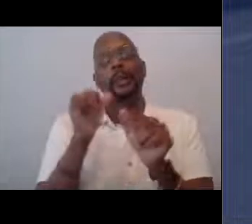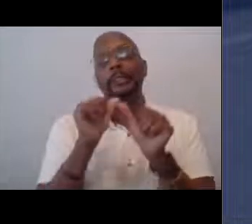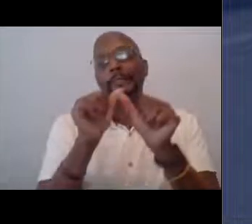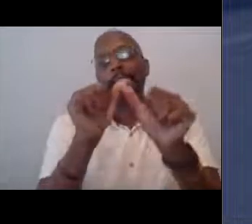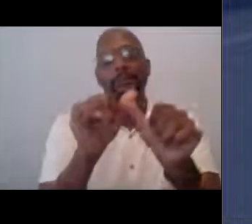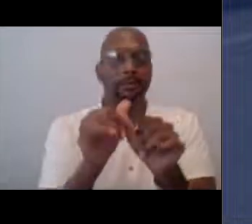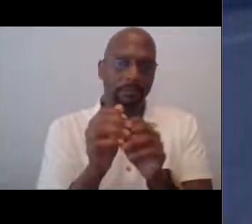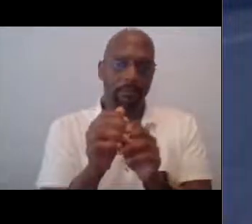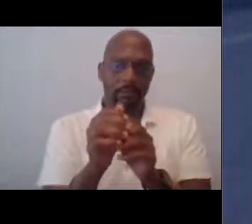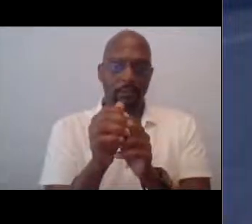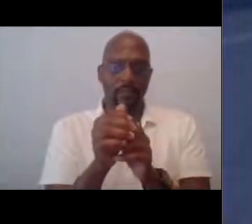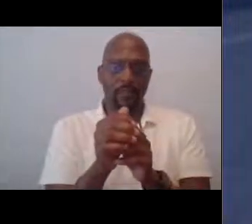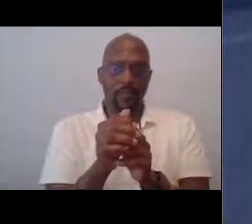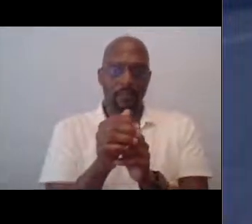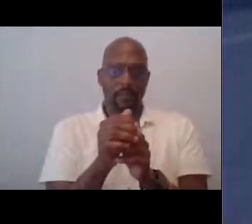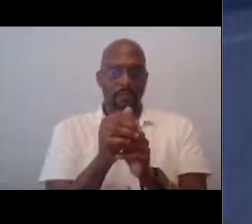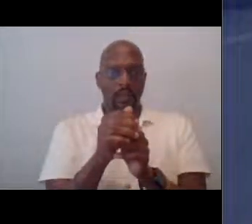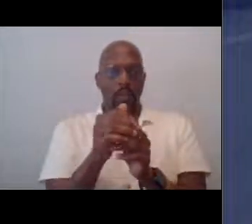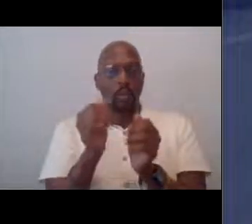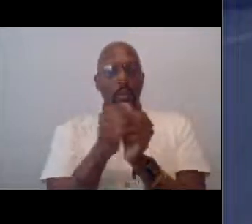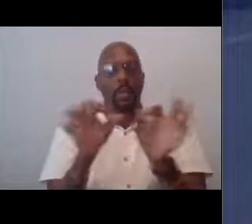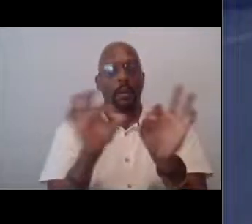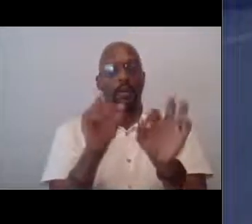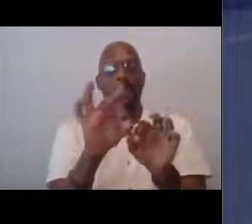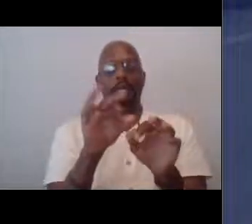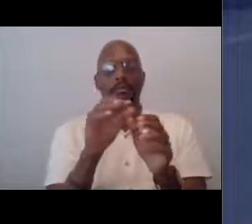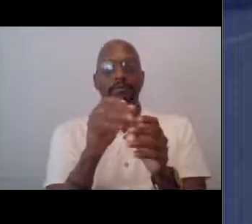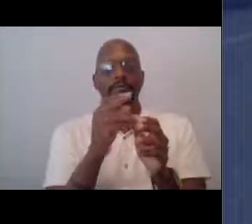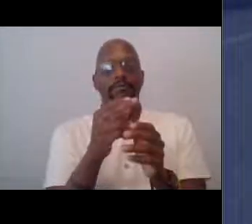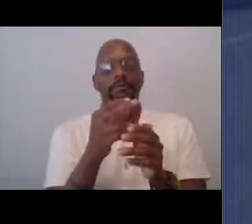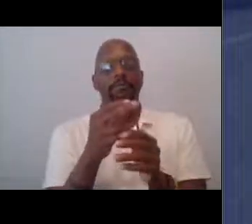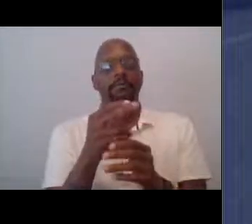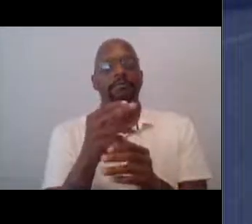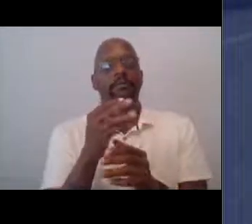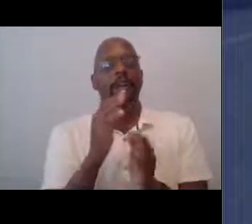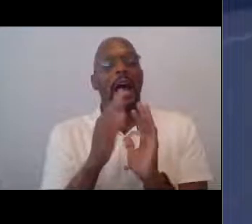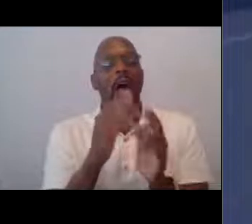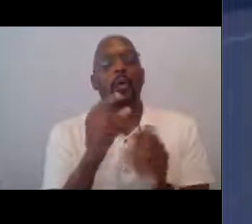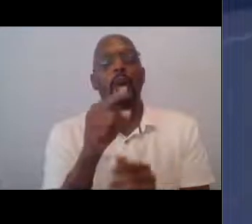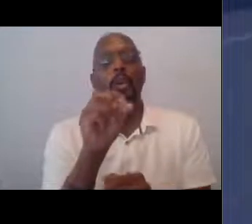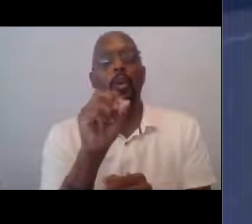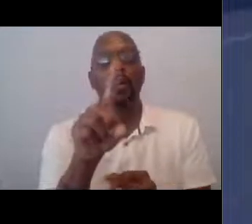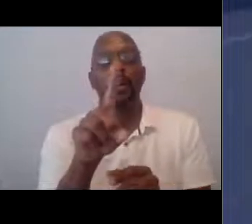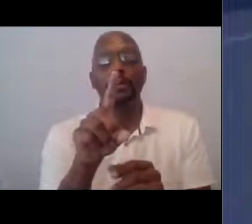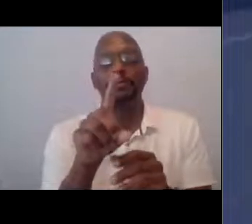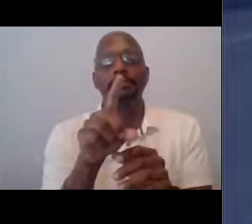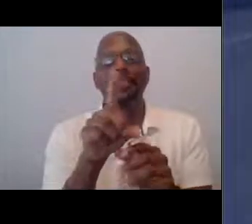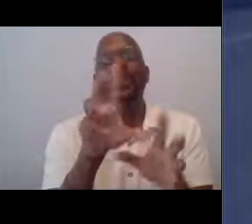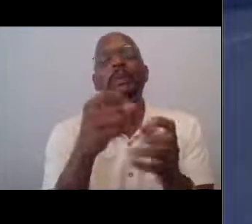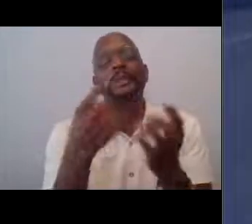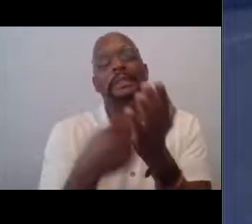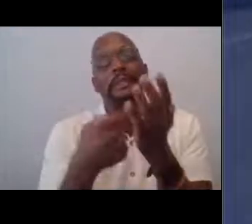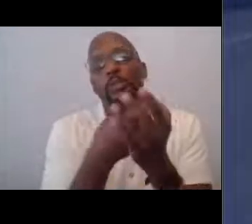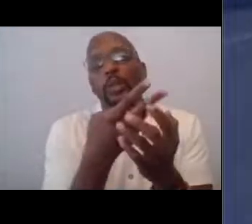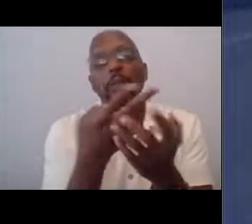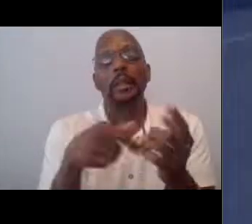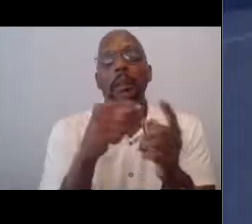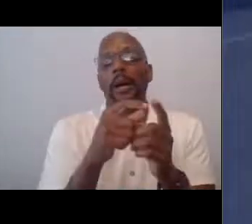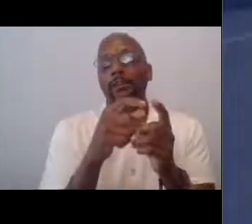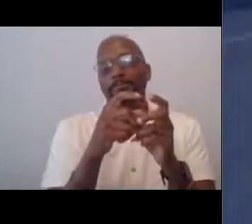In regards to the significance of Highway 101 multimodal corridor, I'd like to take a few minutes to give you an overview of our